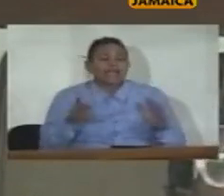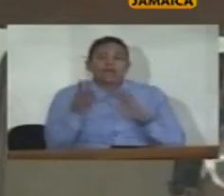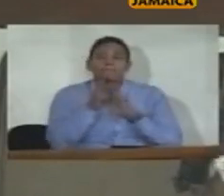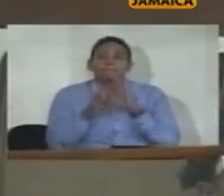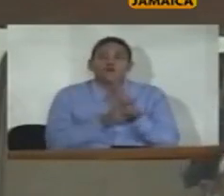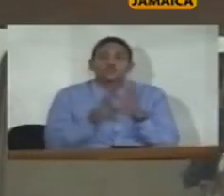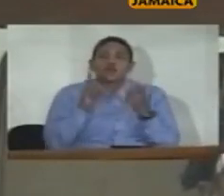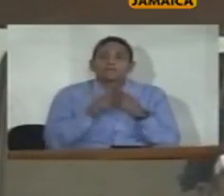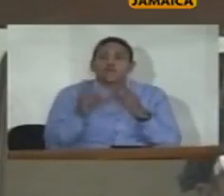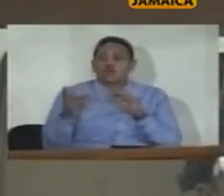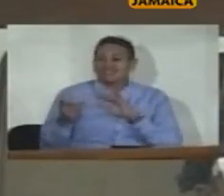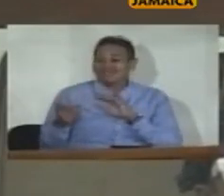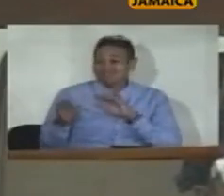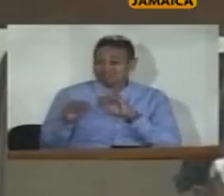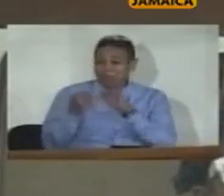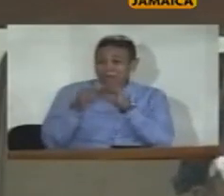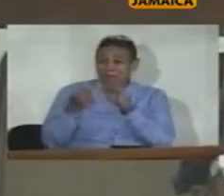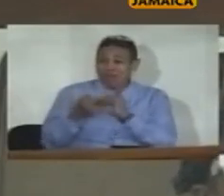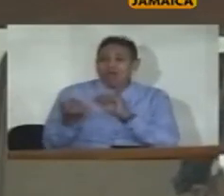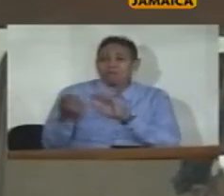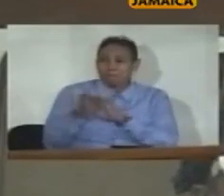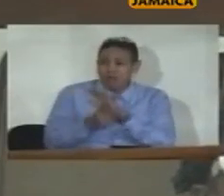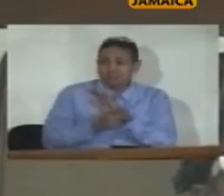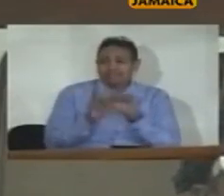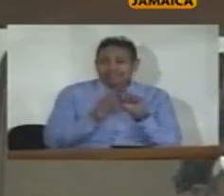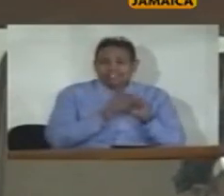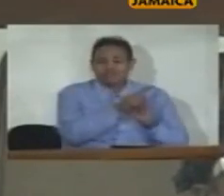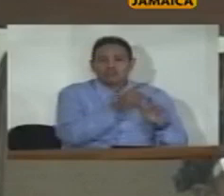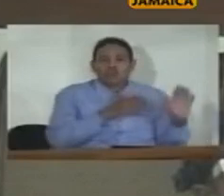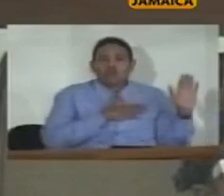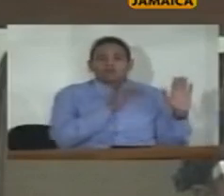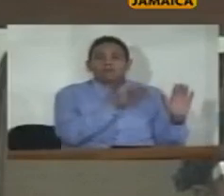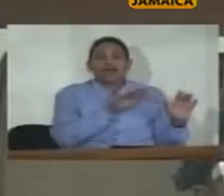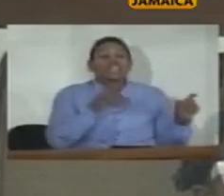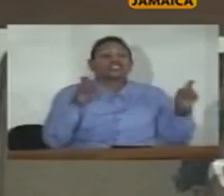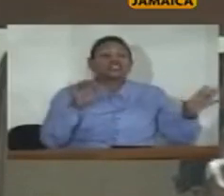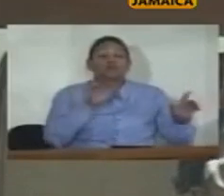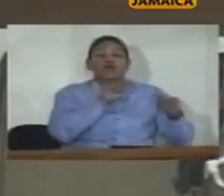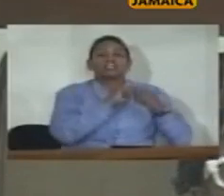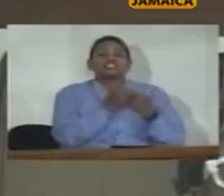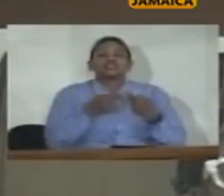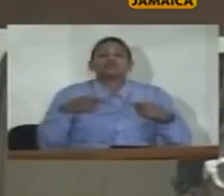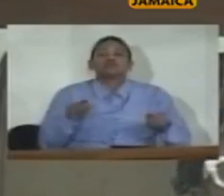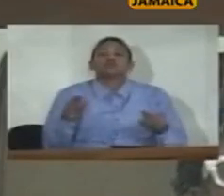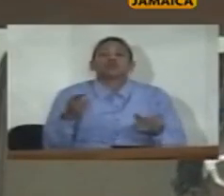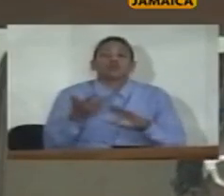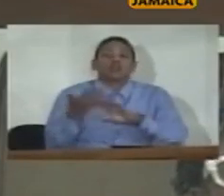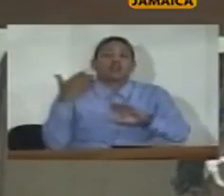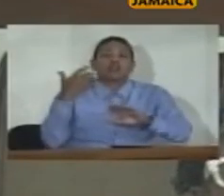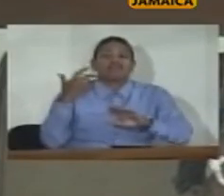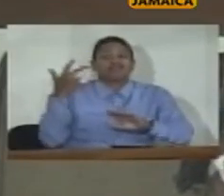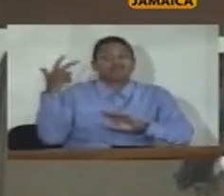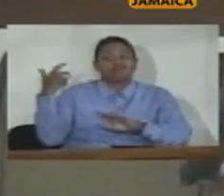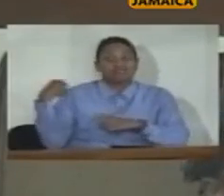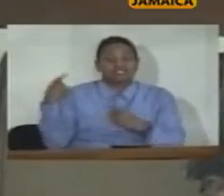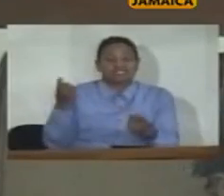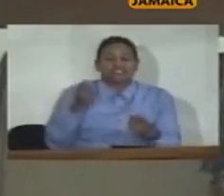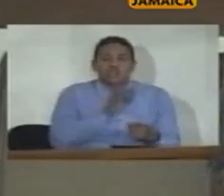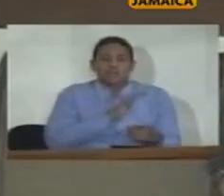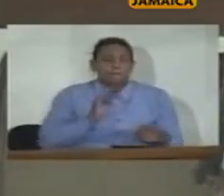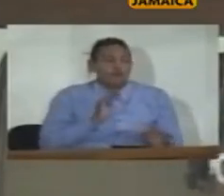and policy breaches committed by the chairman and her team during the last term of the board.